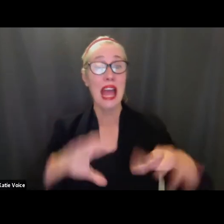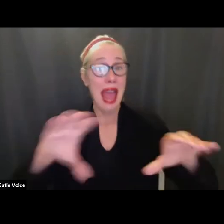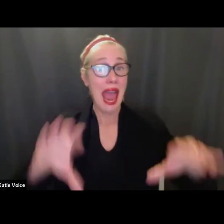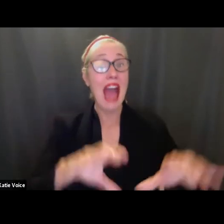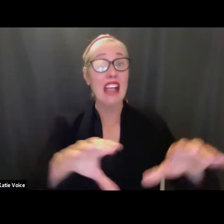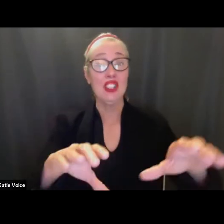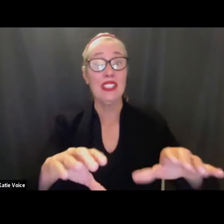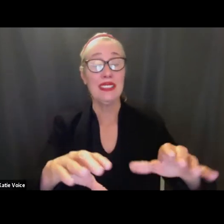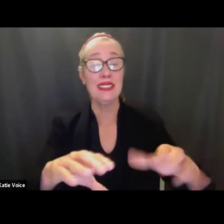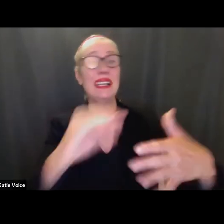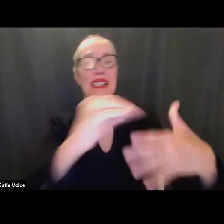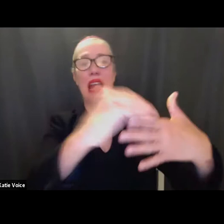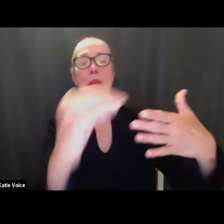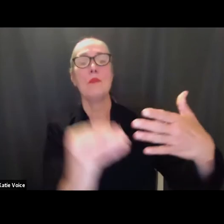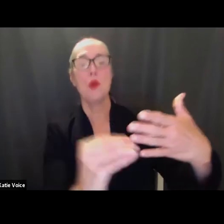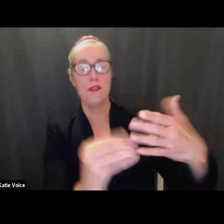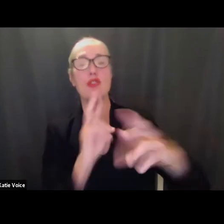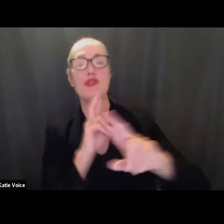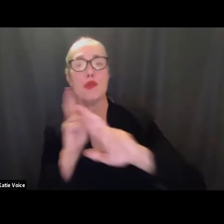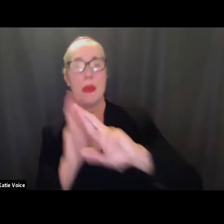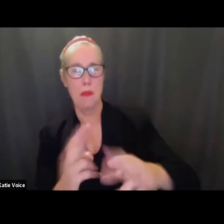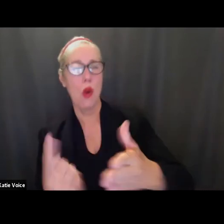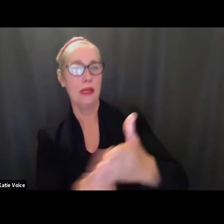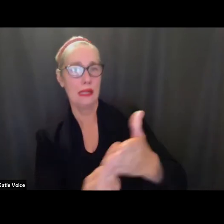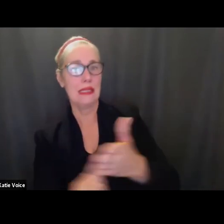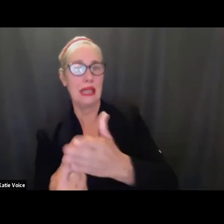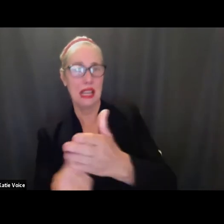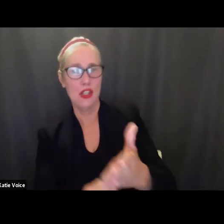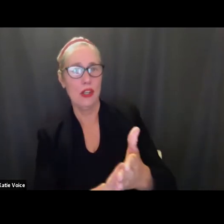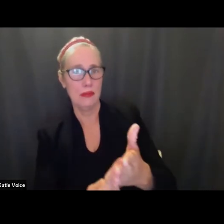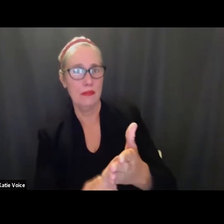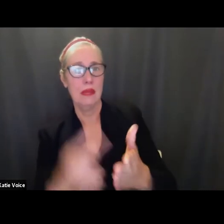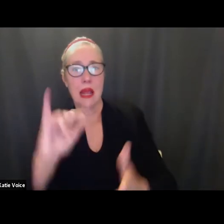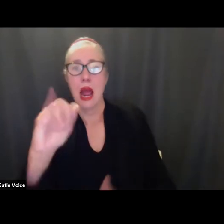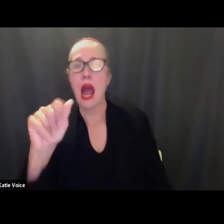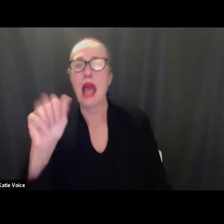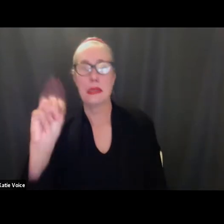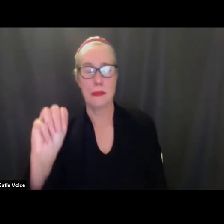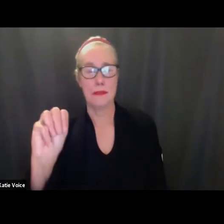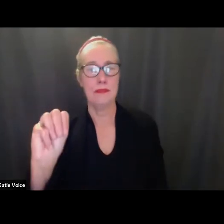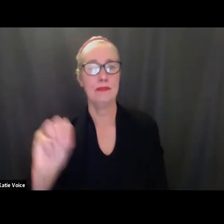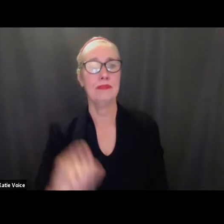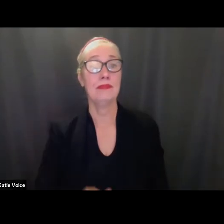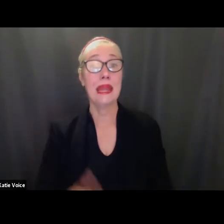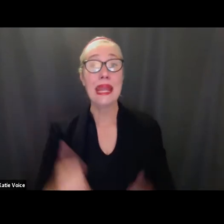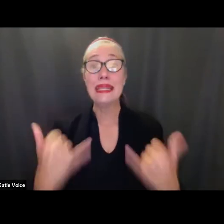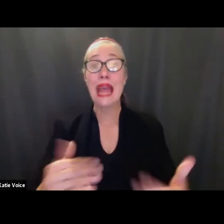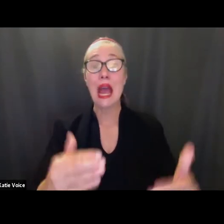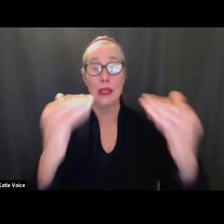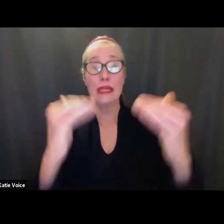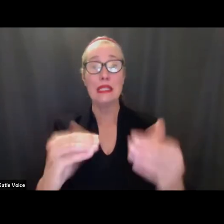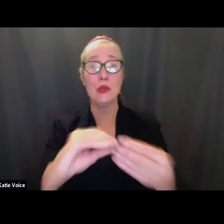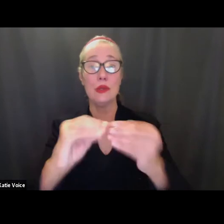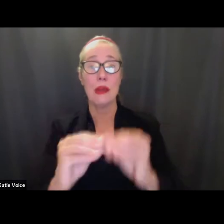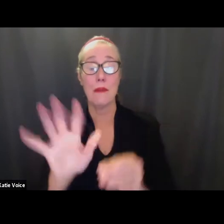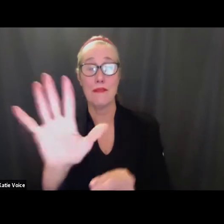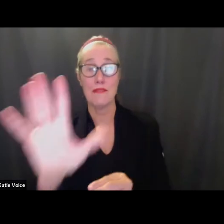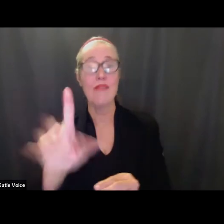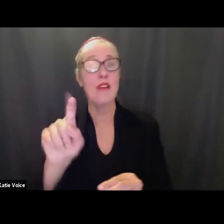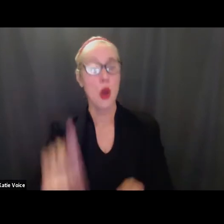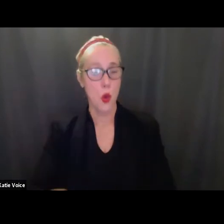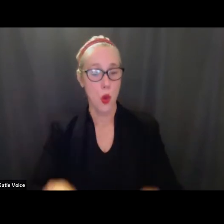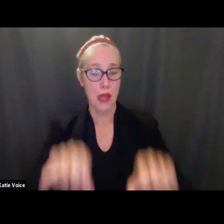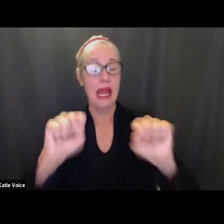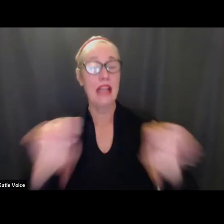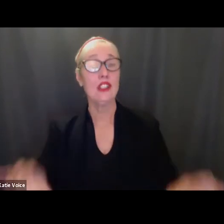item to a report and discussion item thank you continuing on with number five there was one action taken in closed